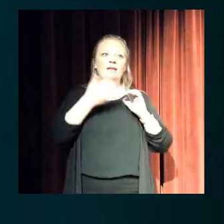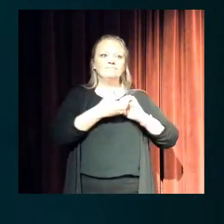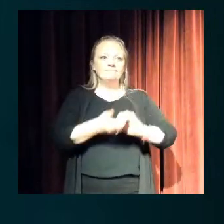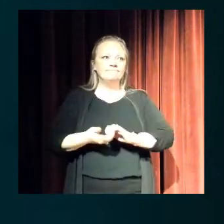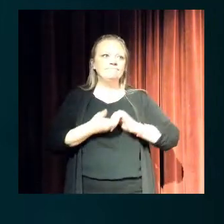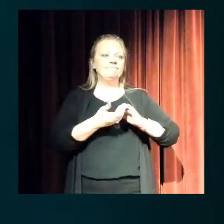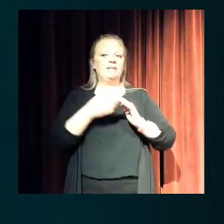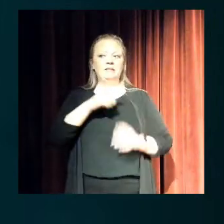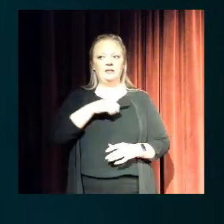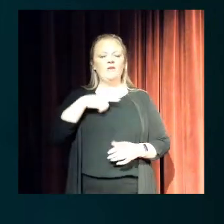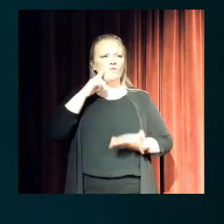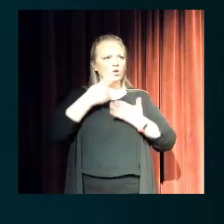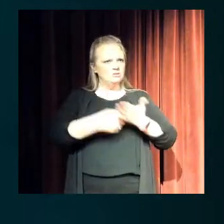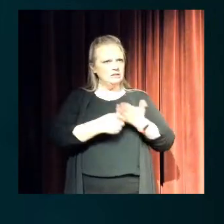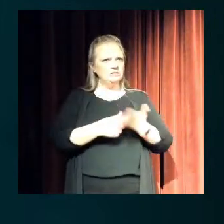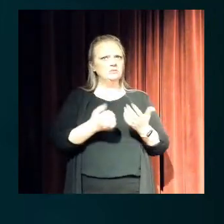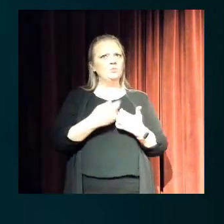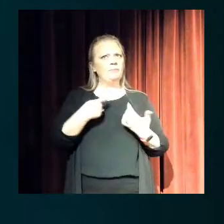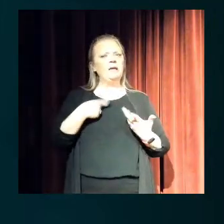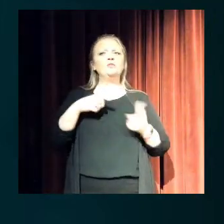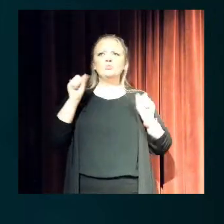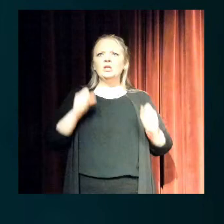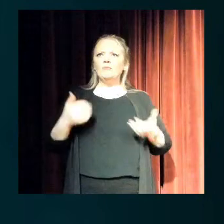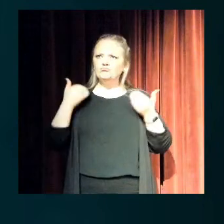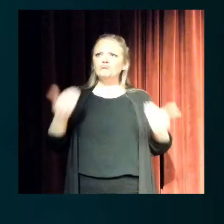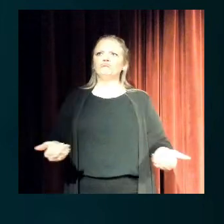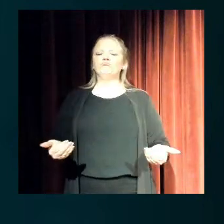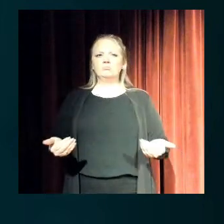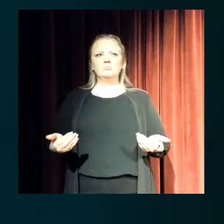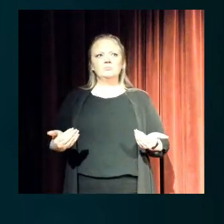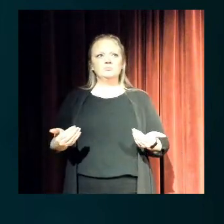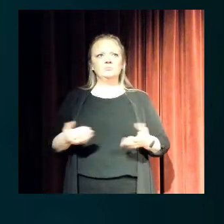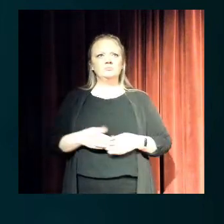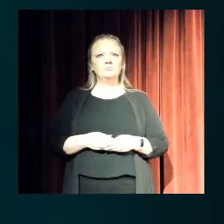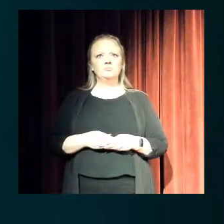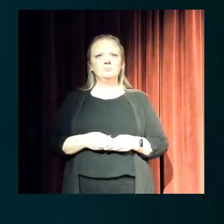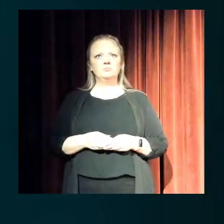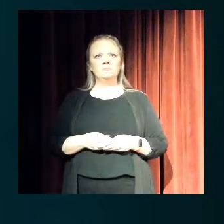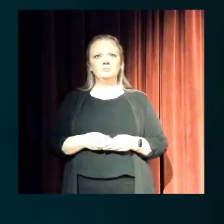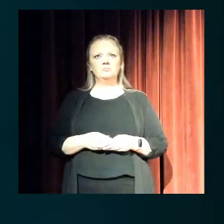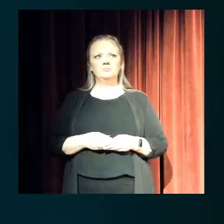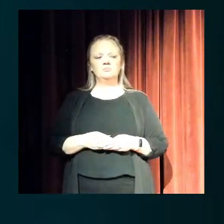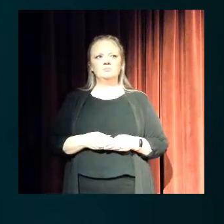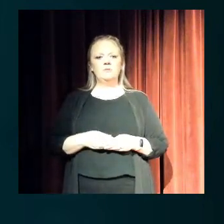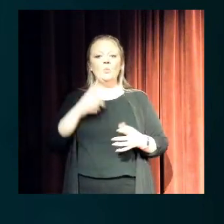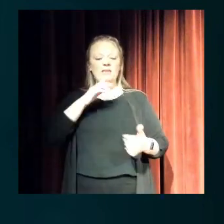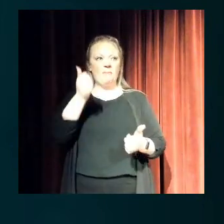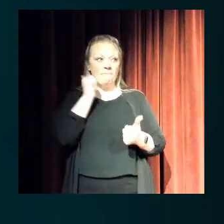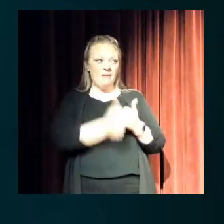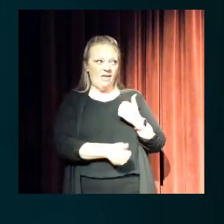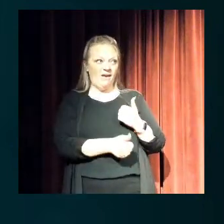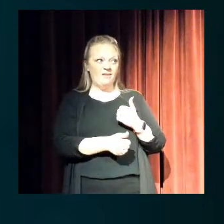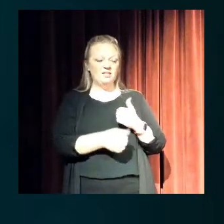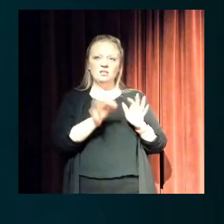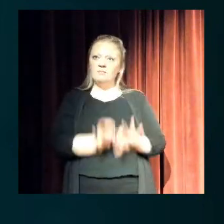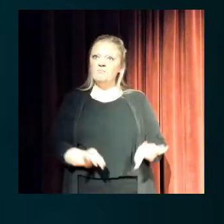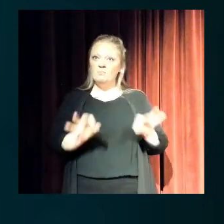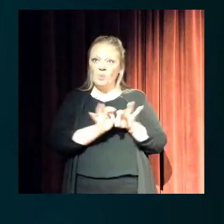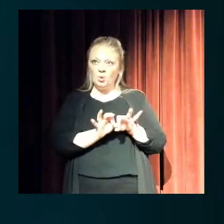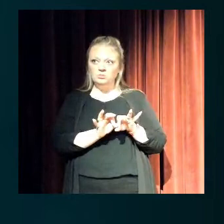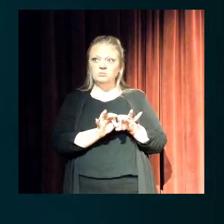legislature for discussing this with me so that we can move this forward and pass this vital initiative to protect the public's